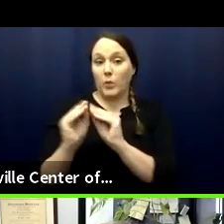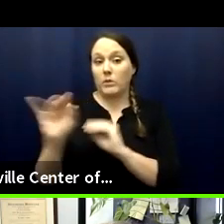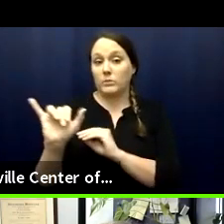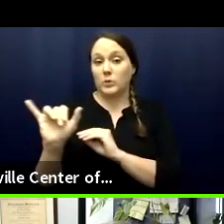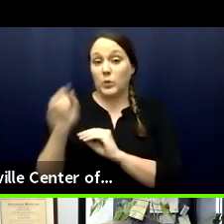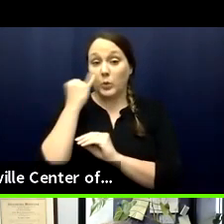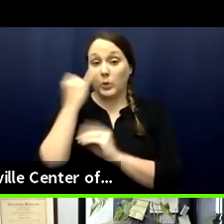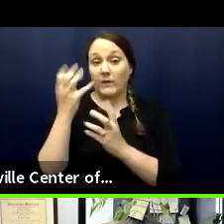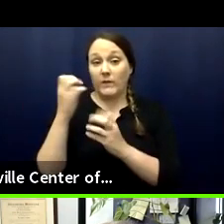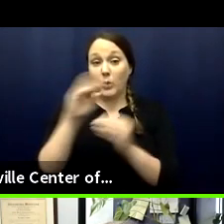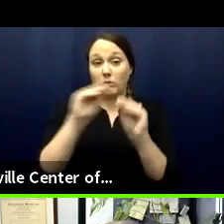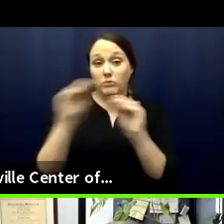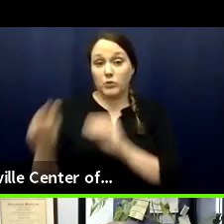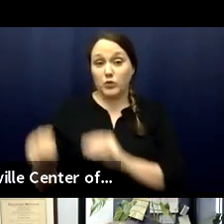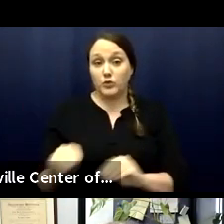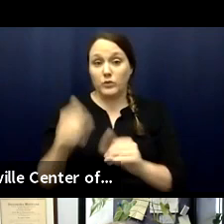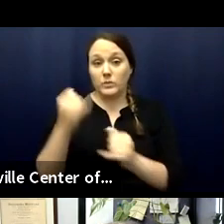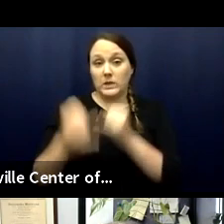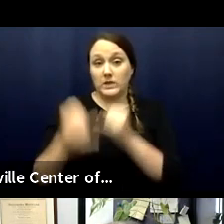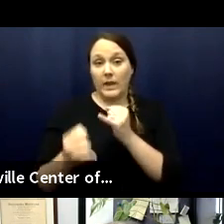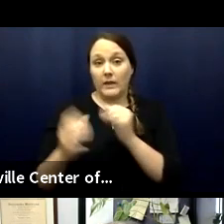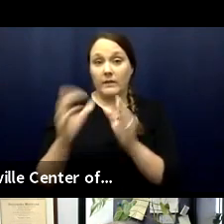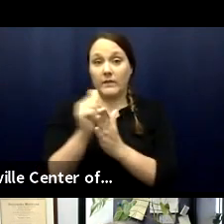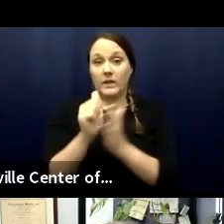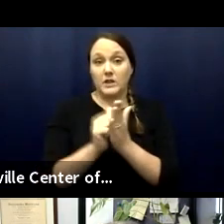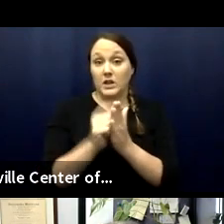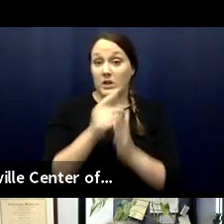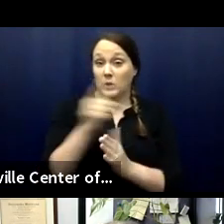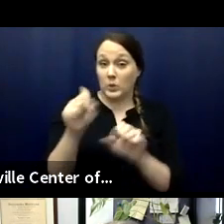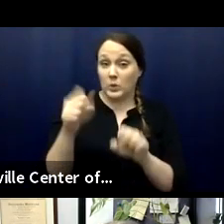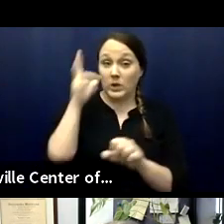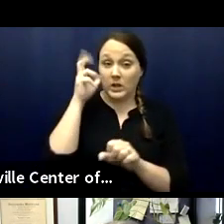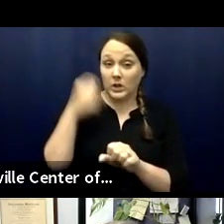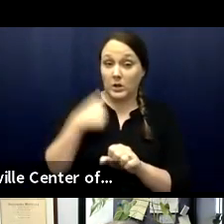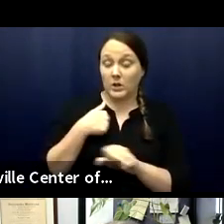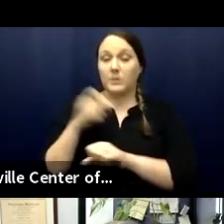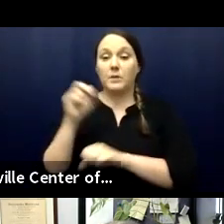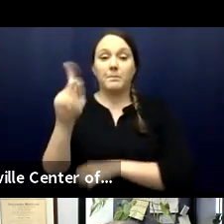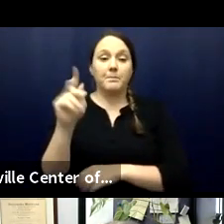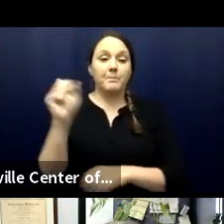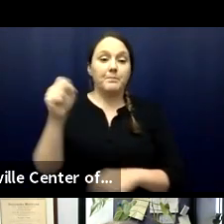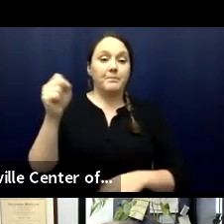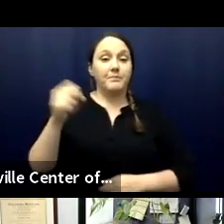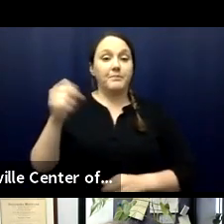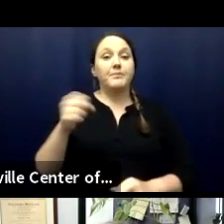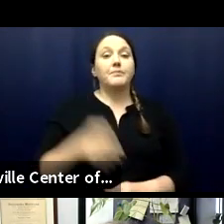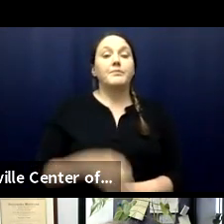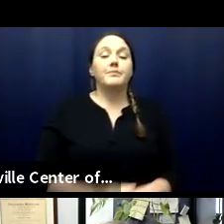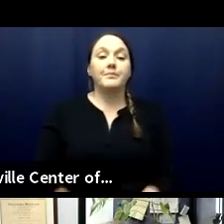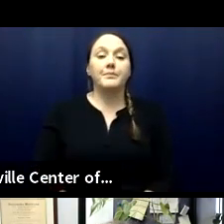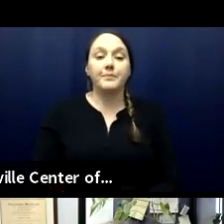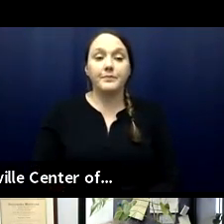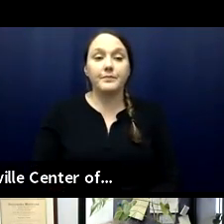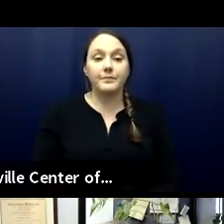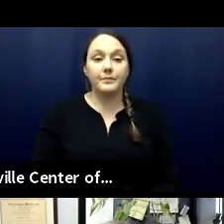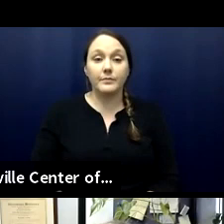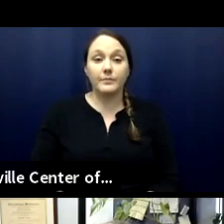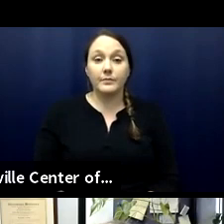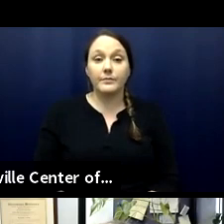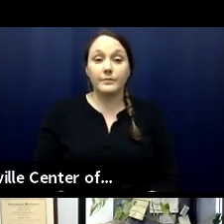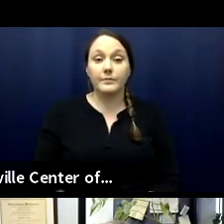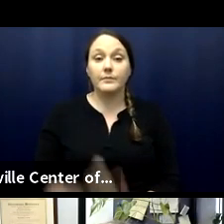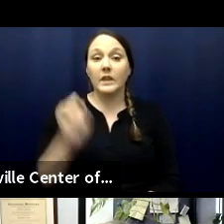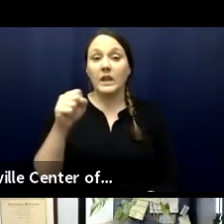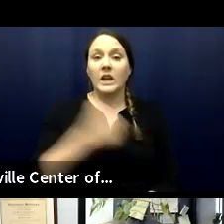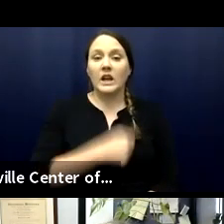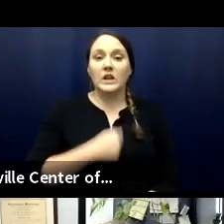the agenda. Can y'all hear me now? Yes. Yes. Yes. Sorry,